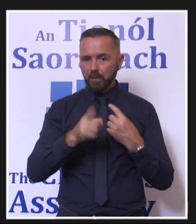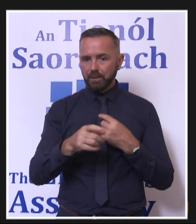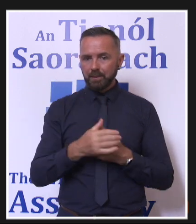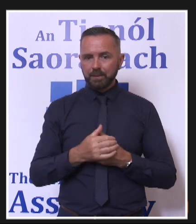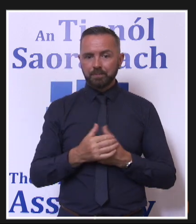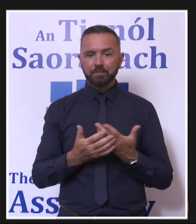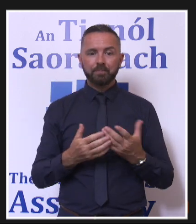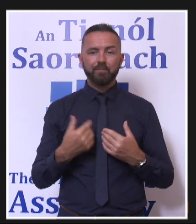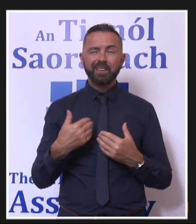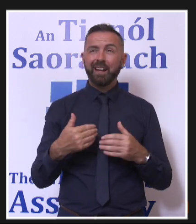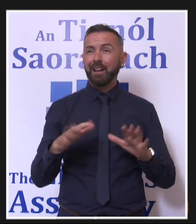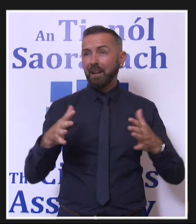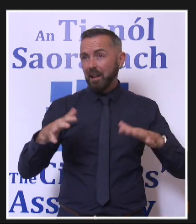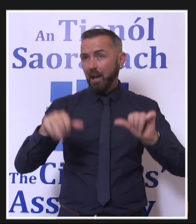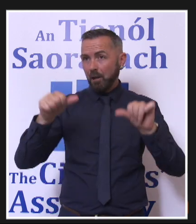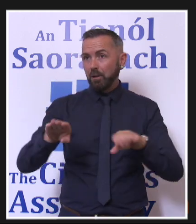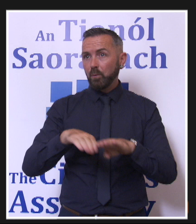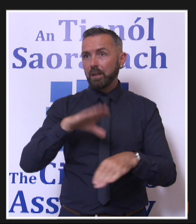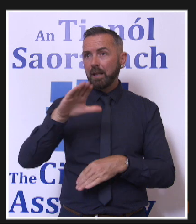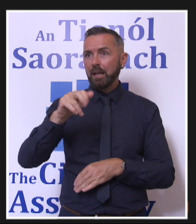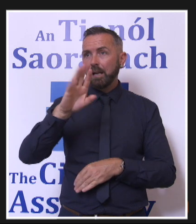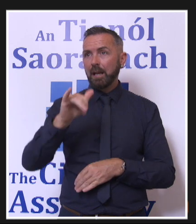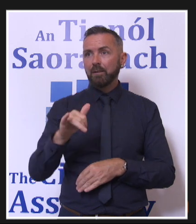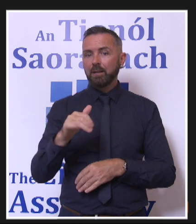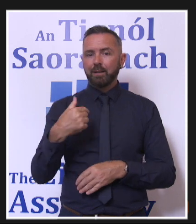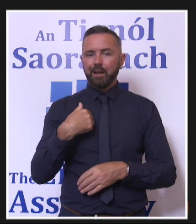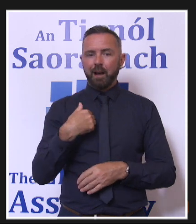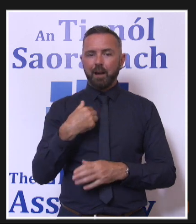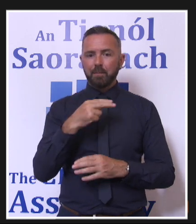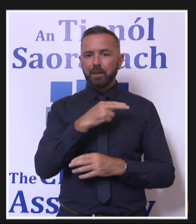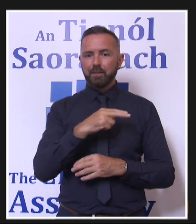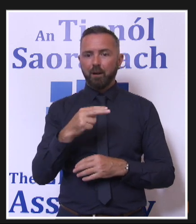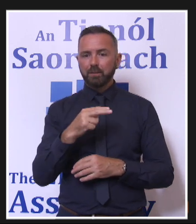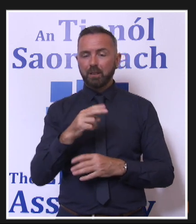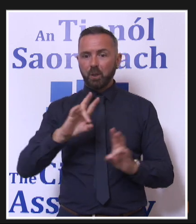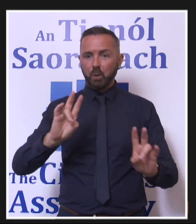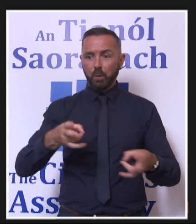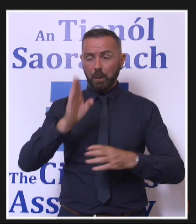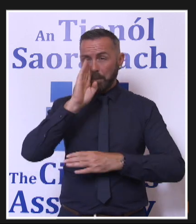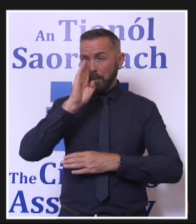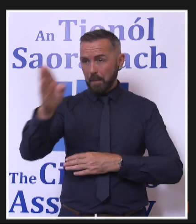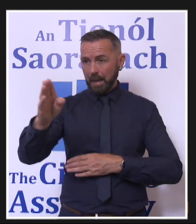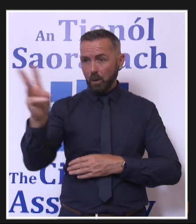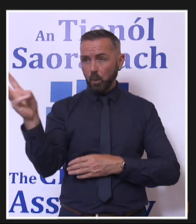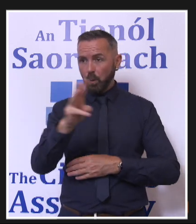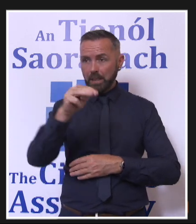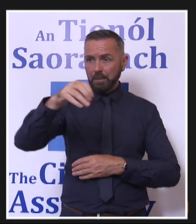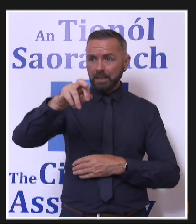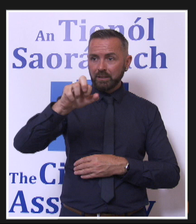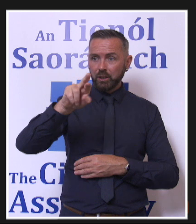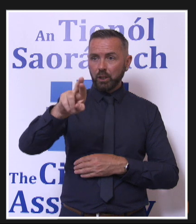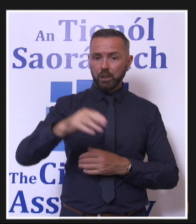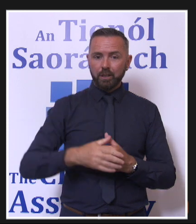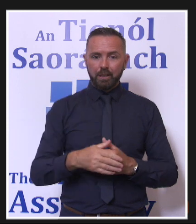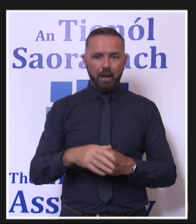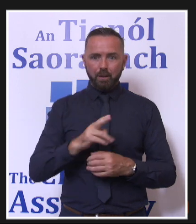Yeah, I sort of agree with Larry about, I'm not racing back to Westminster, but I wouldn't rule out trying to go back one day. I couldn't do a worse job down there, could I,